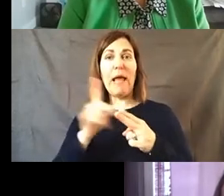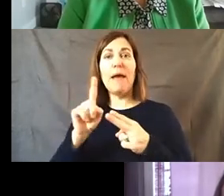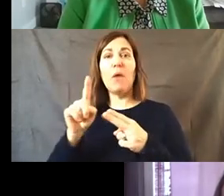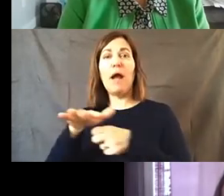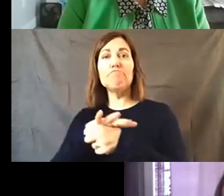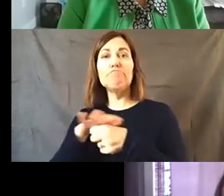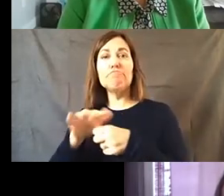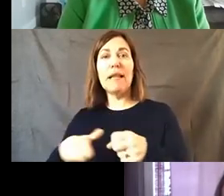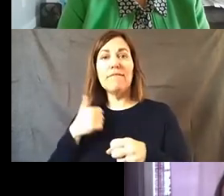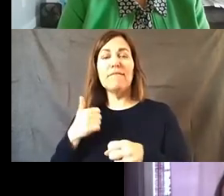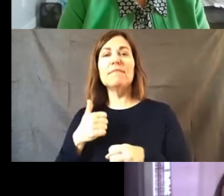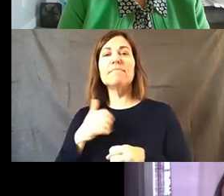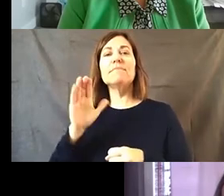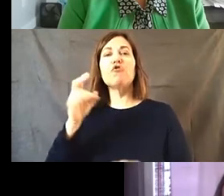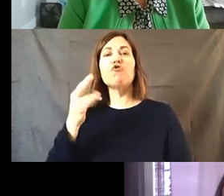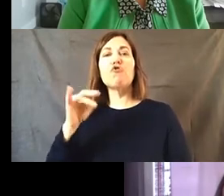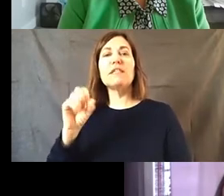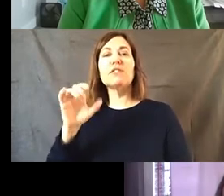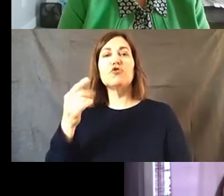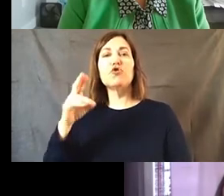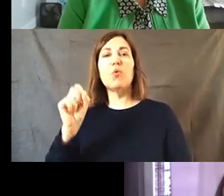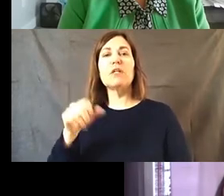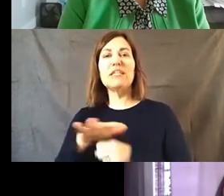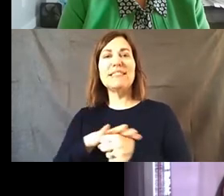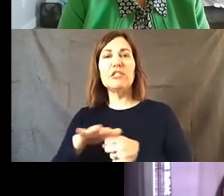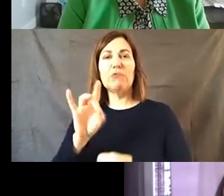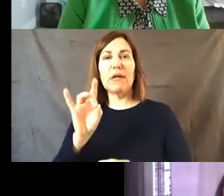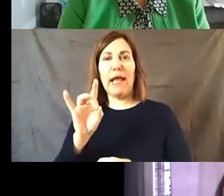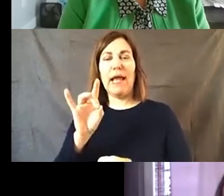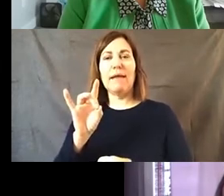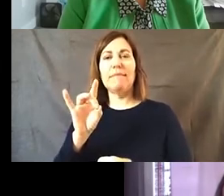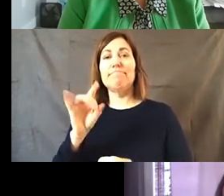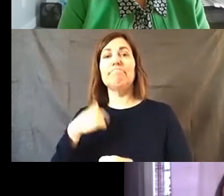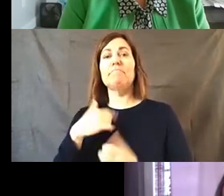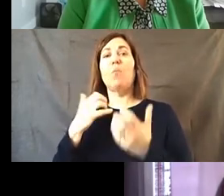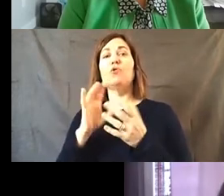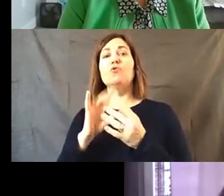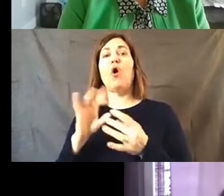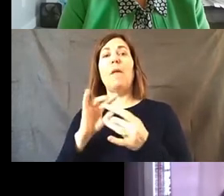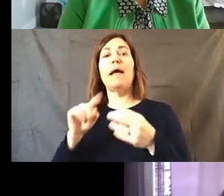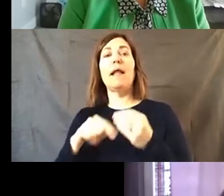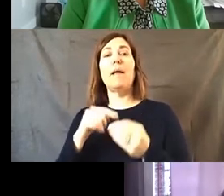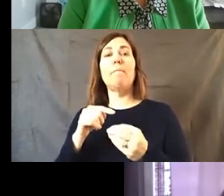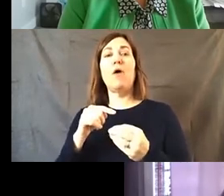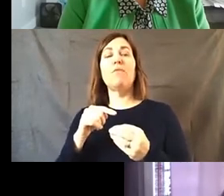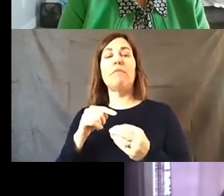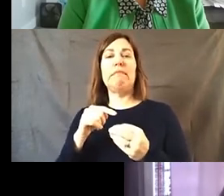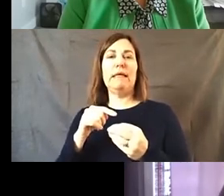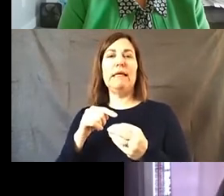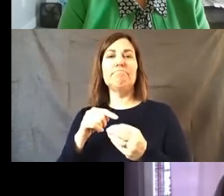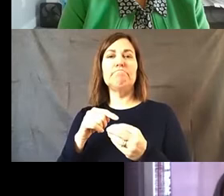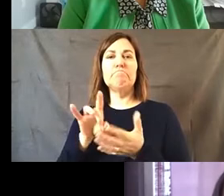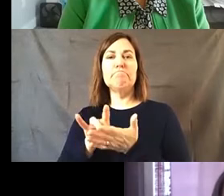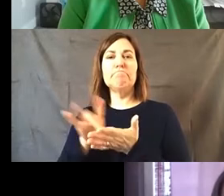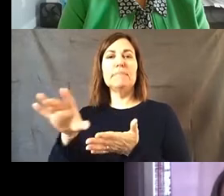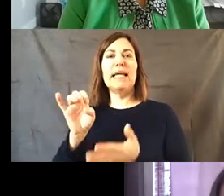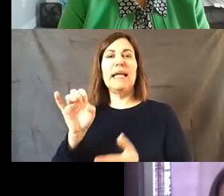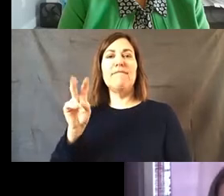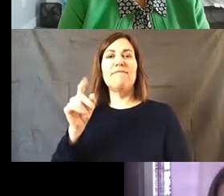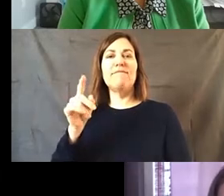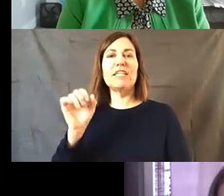right, thank you. Chris George, District 8. I was commenting on the eviction moratorium ongoing